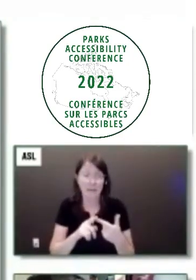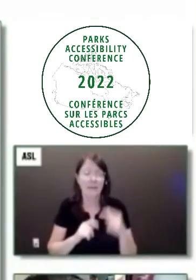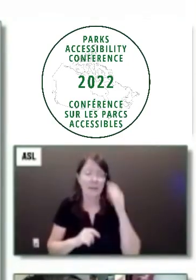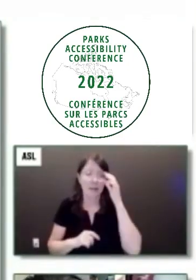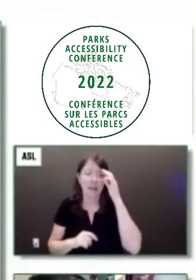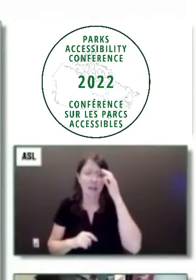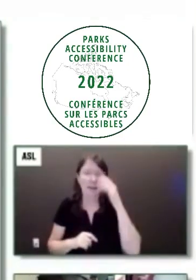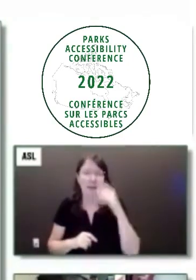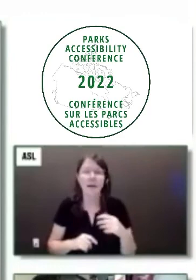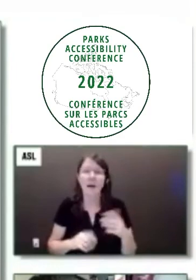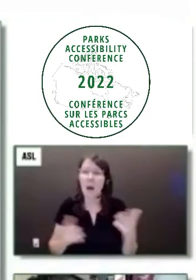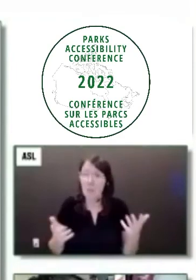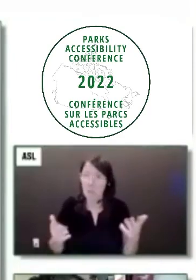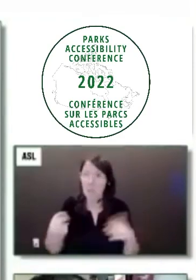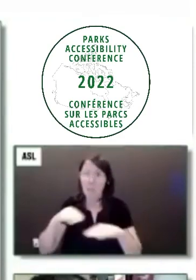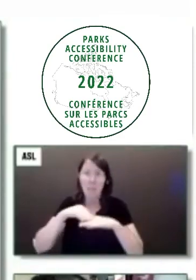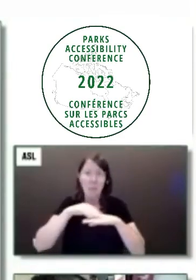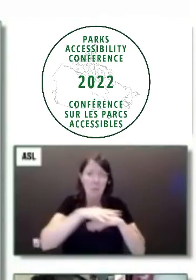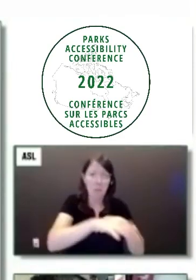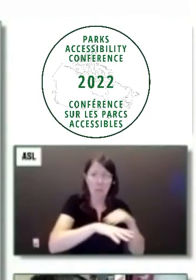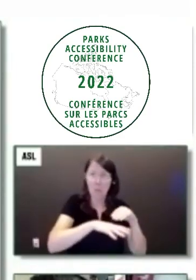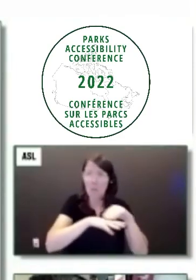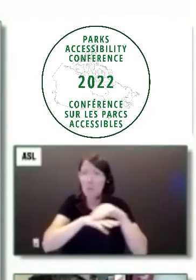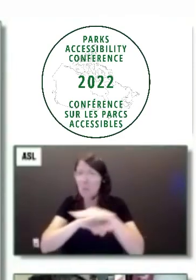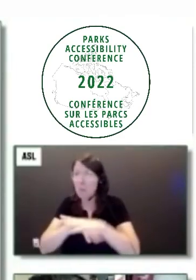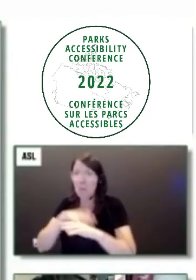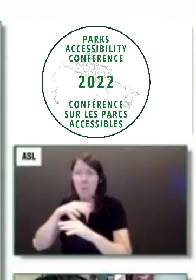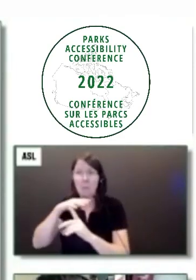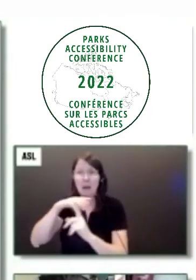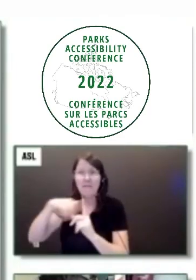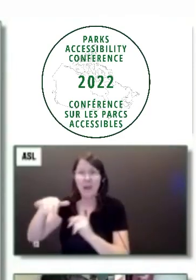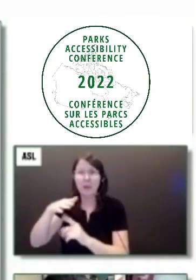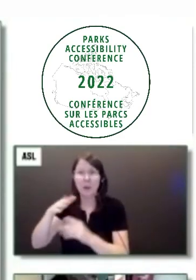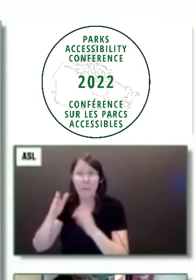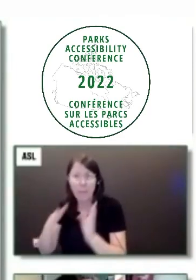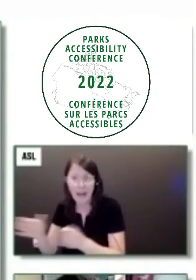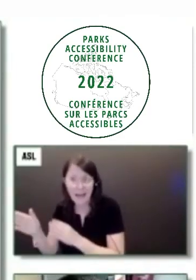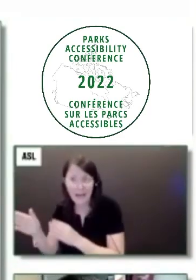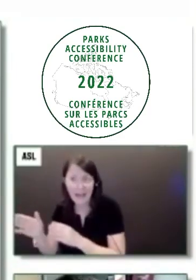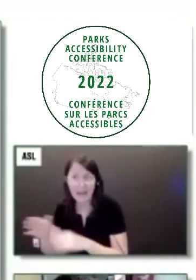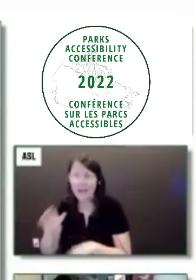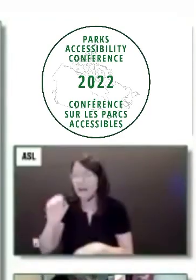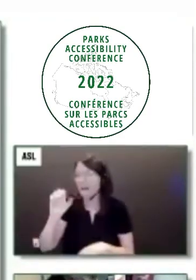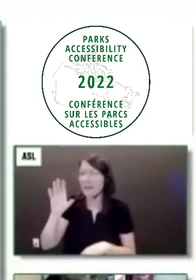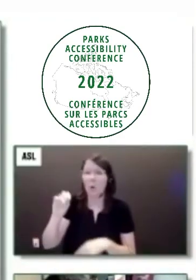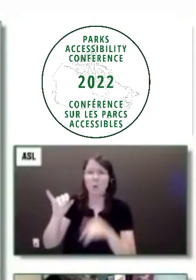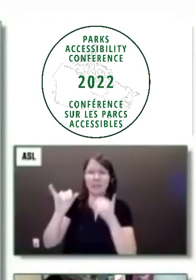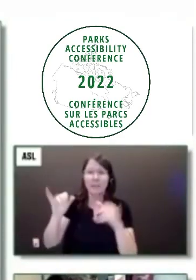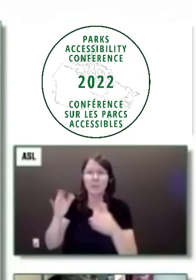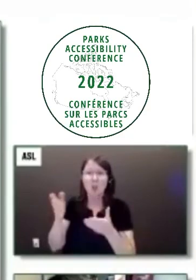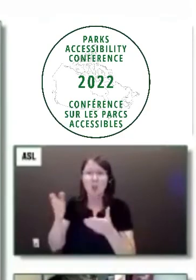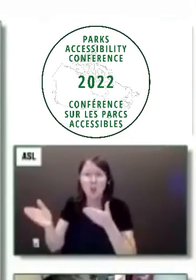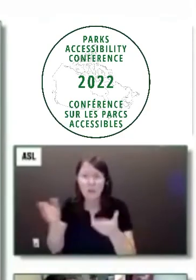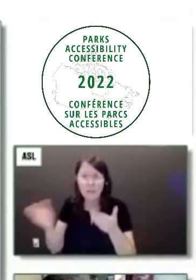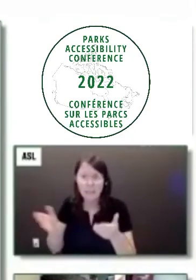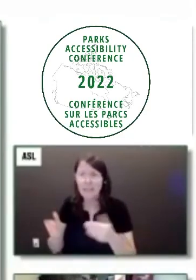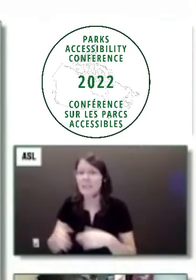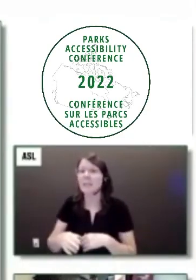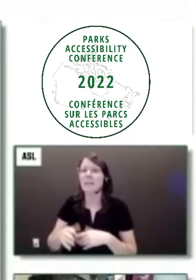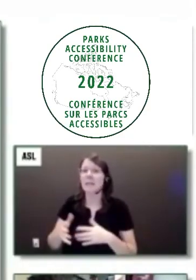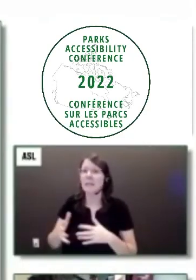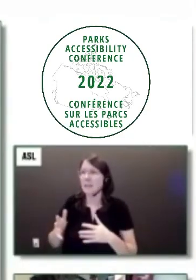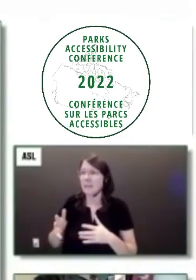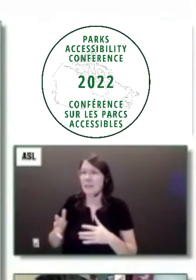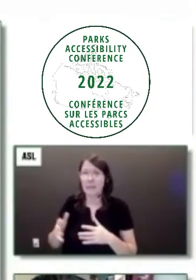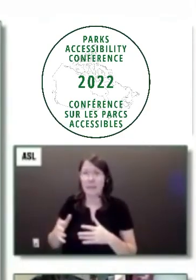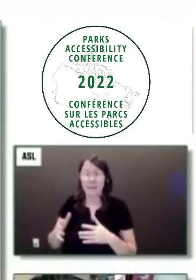from environmental planning, key discourses like ecosystem services and resilience that are very common in conservation management doesn't seem